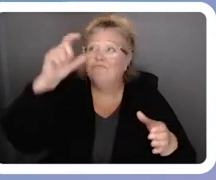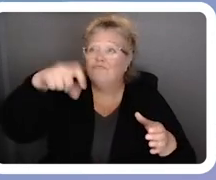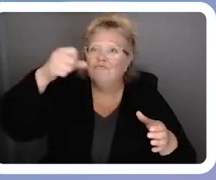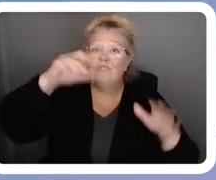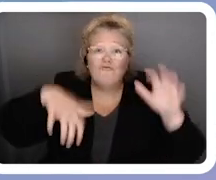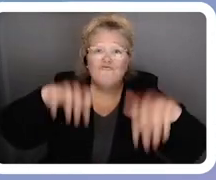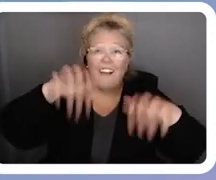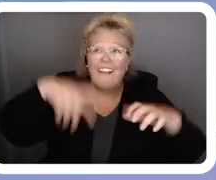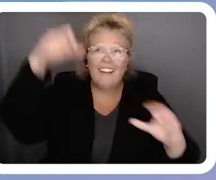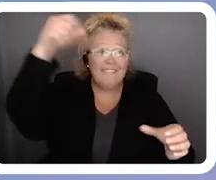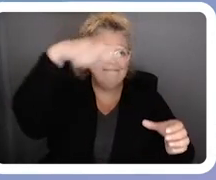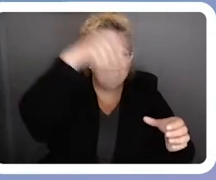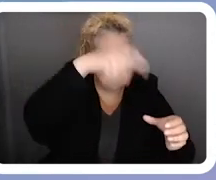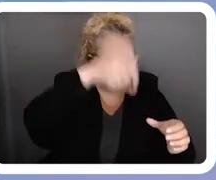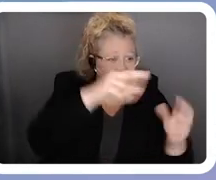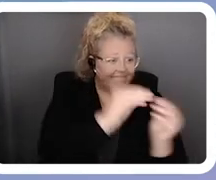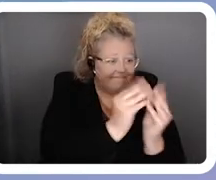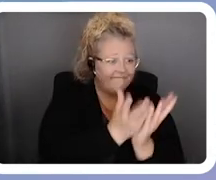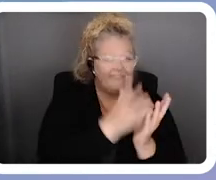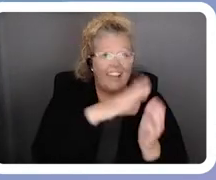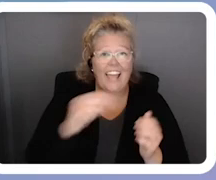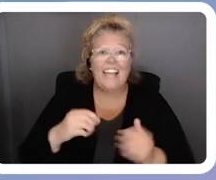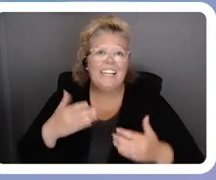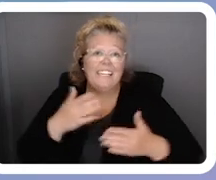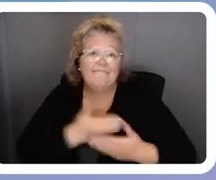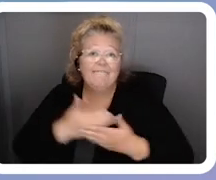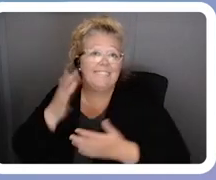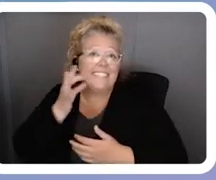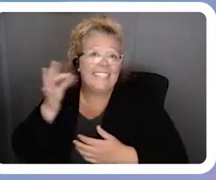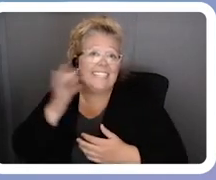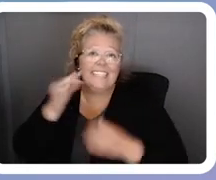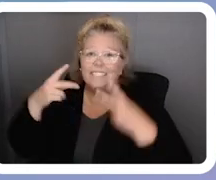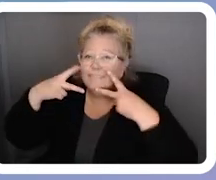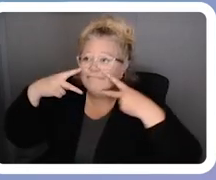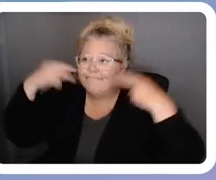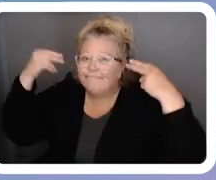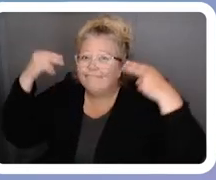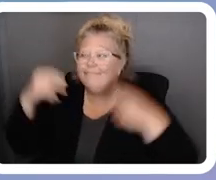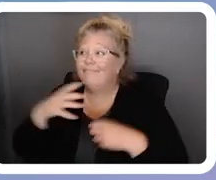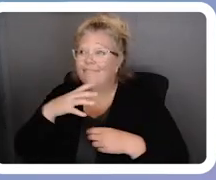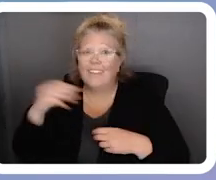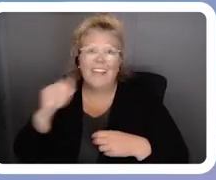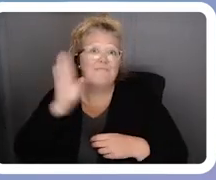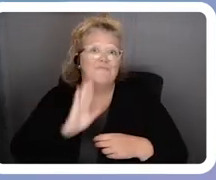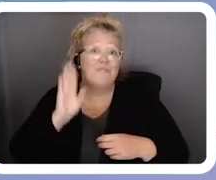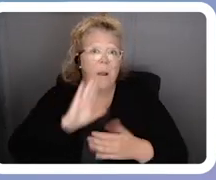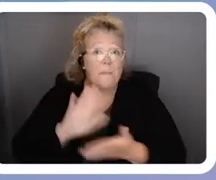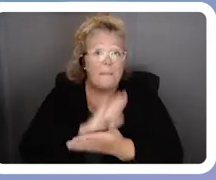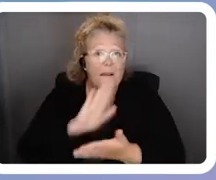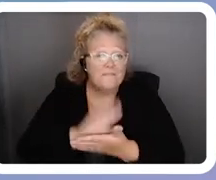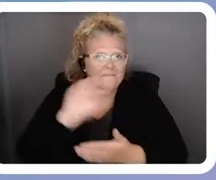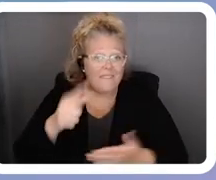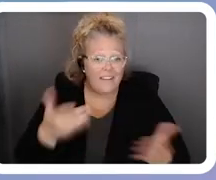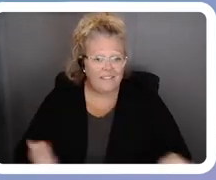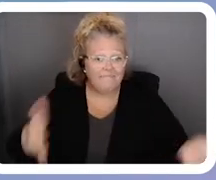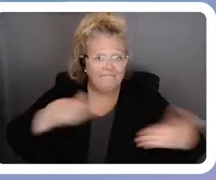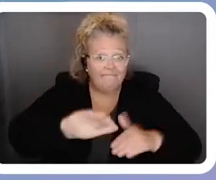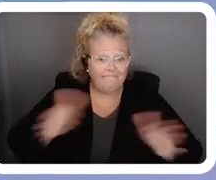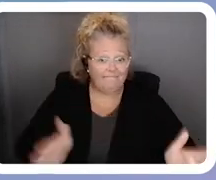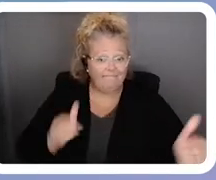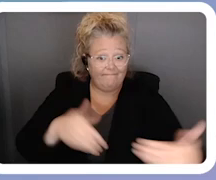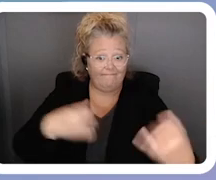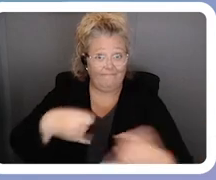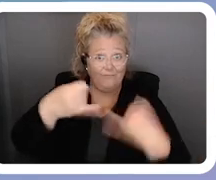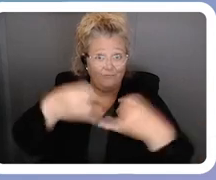Raindrops on roses and whiskers on kittens, bright copper kettles and warm woolen mittens, brown